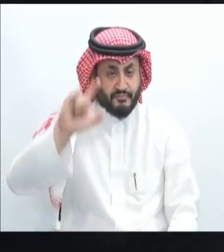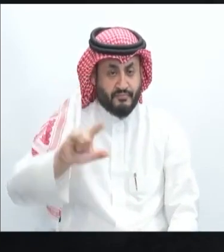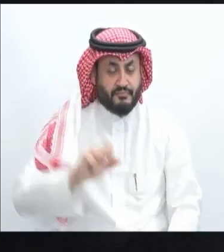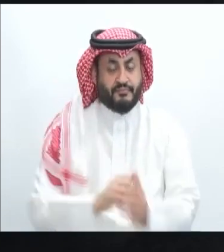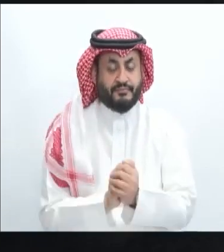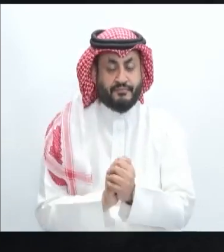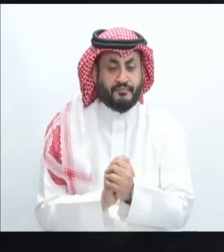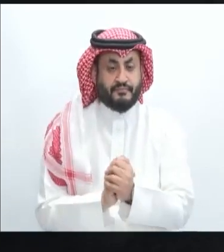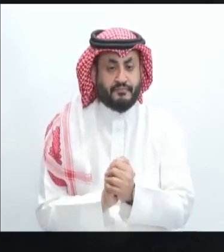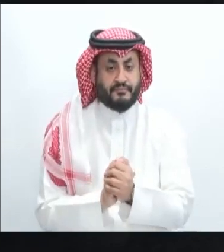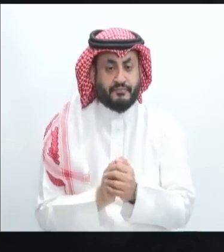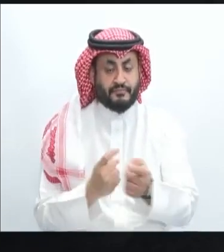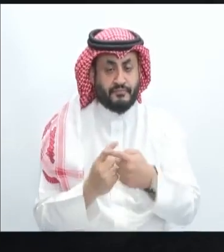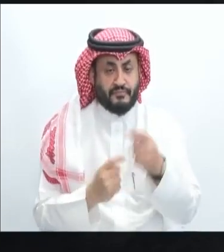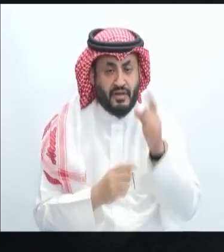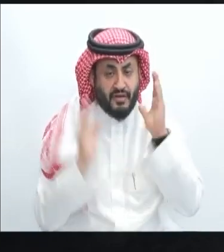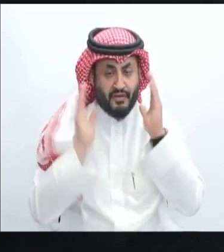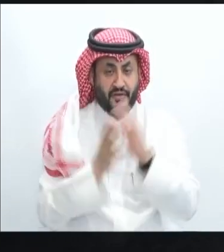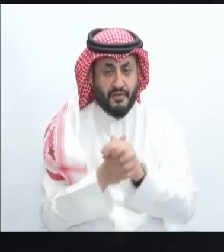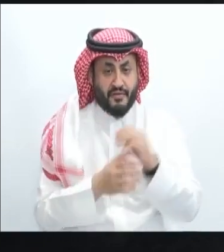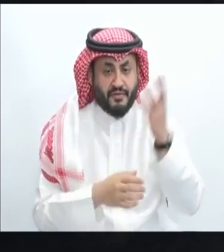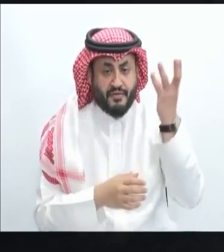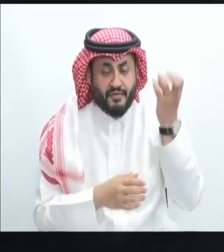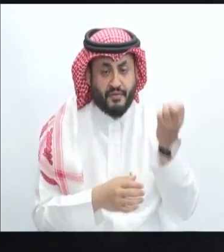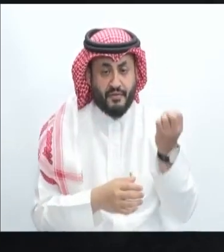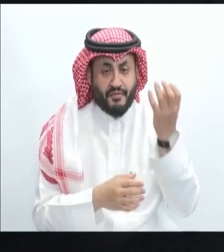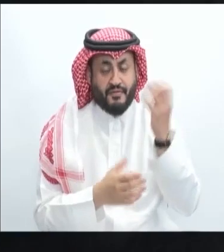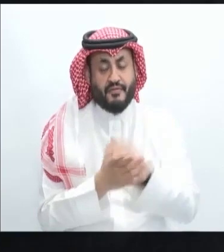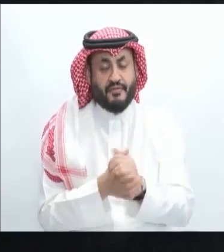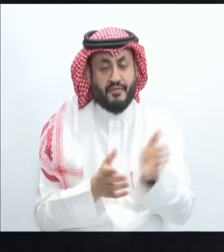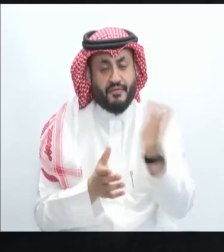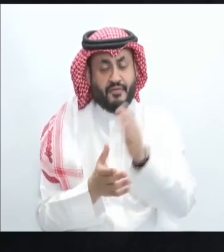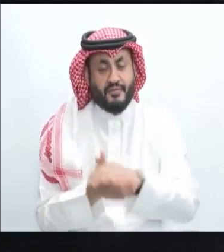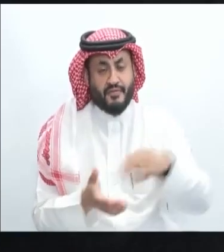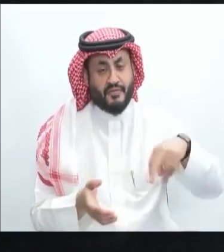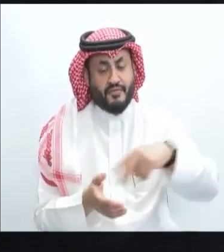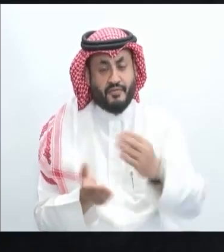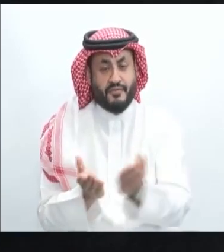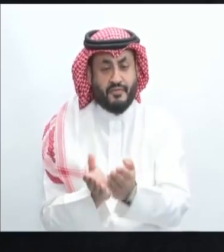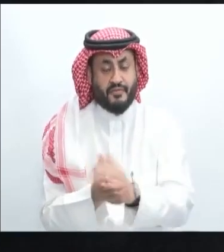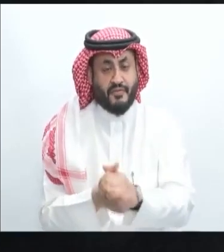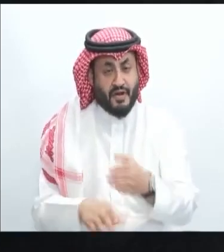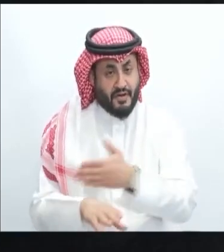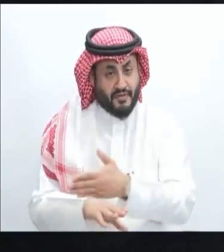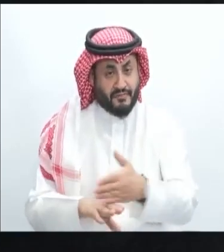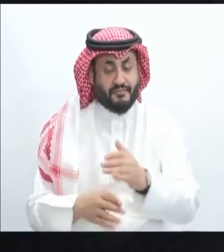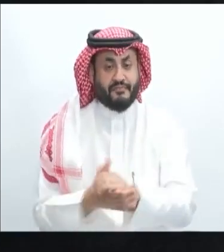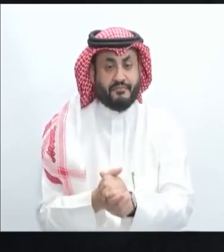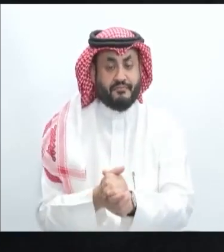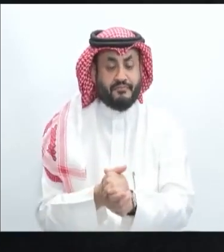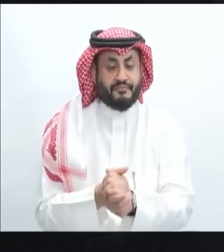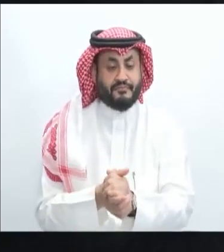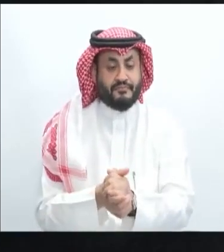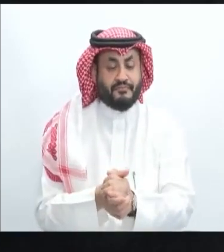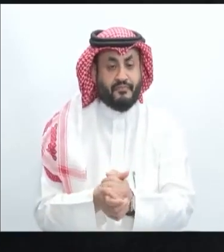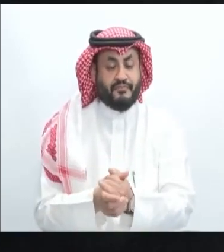first to pray al-Fajr prayer, and also to go to the to school early. This is one